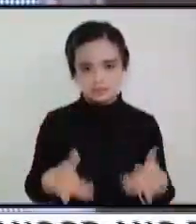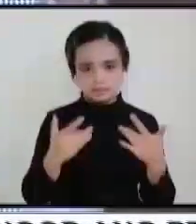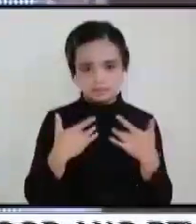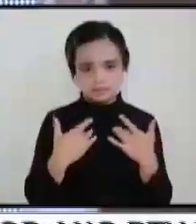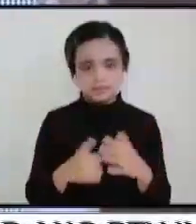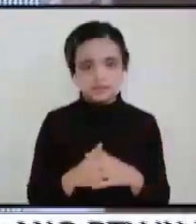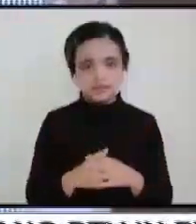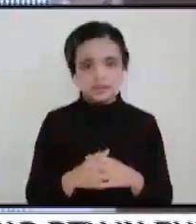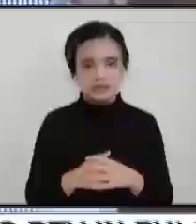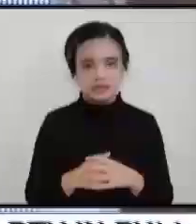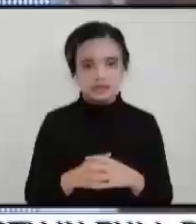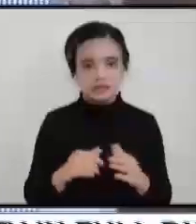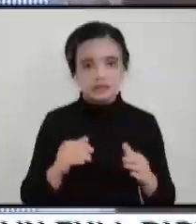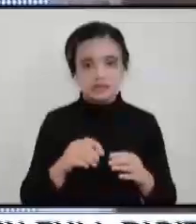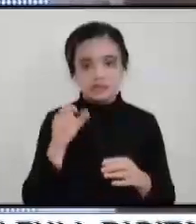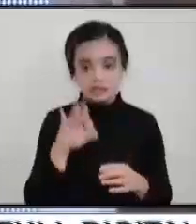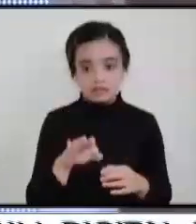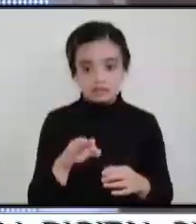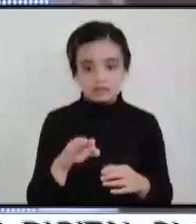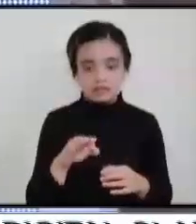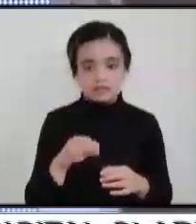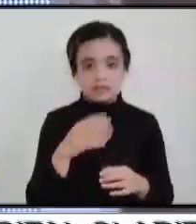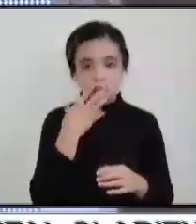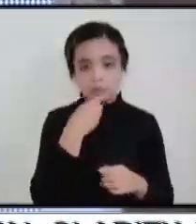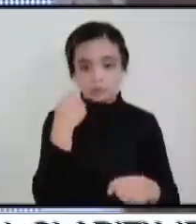life which is the